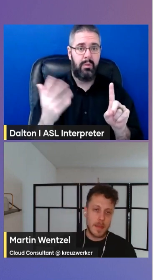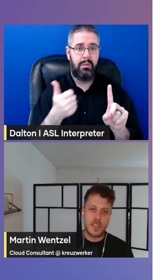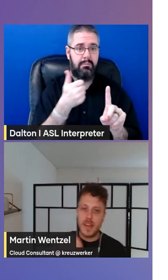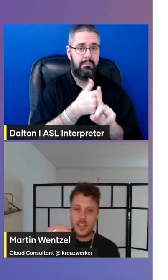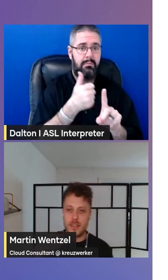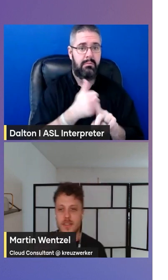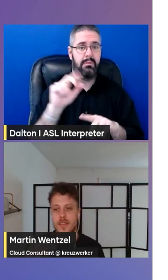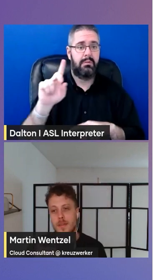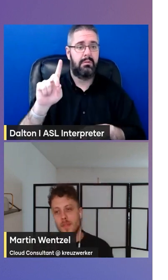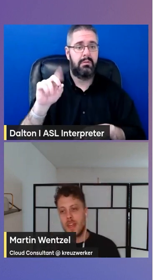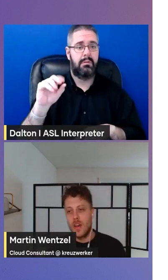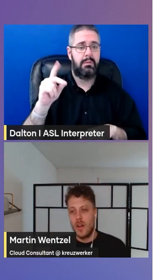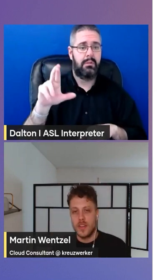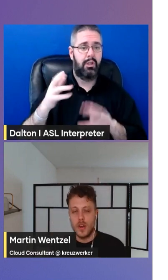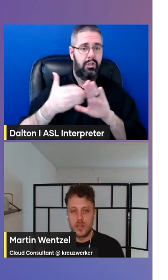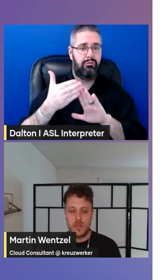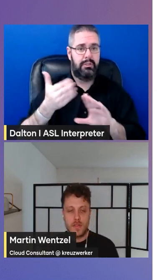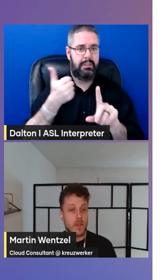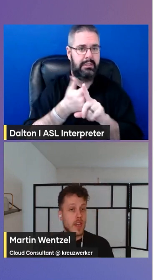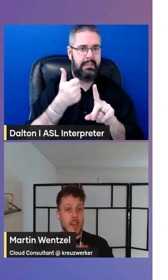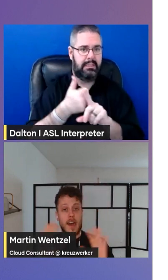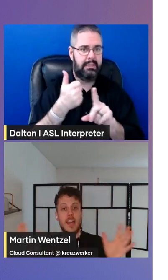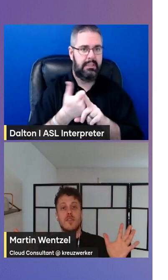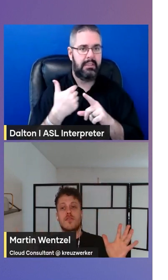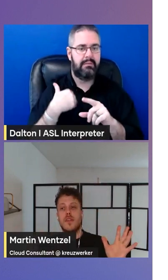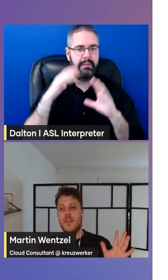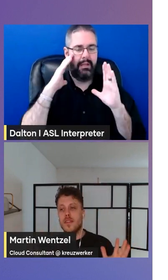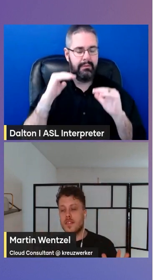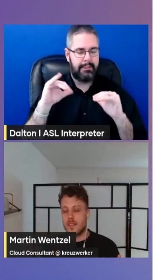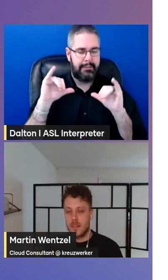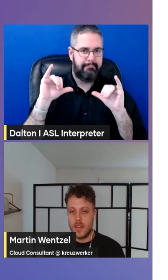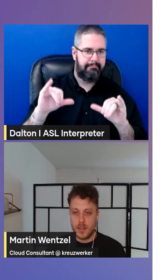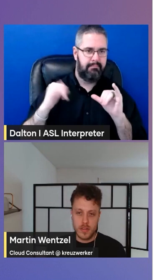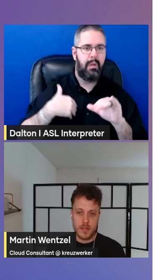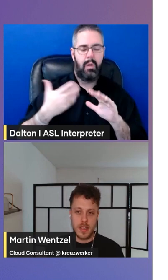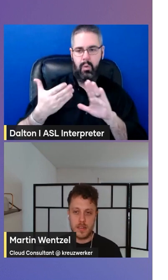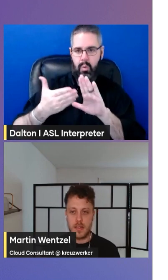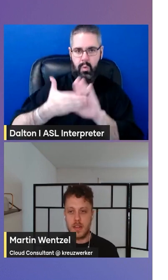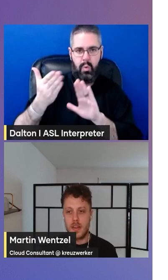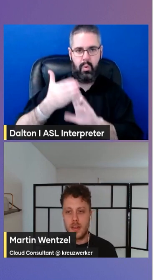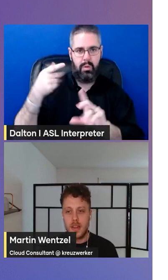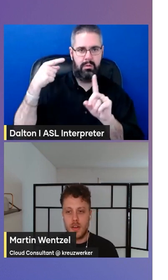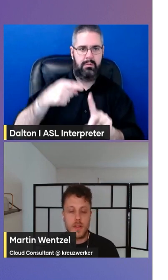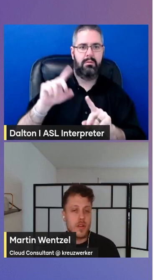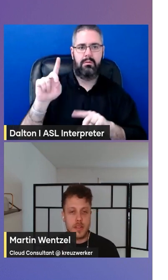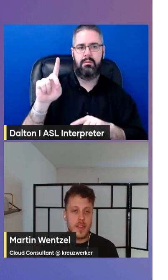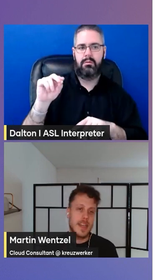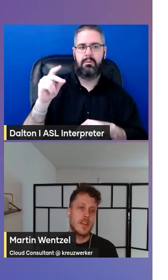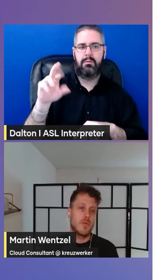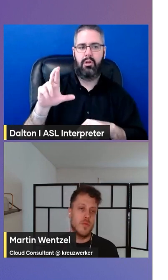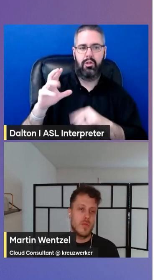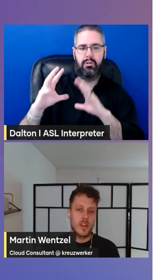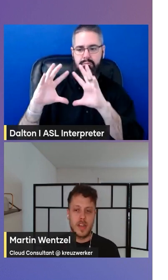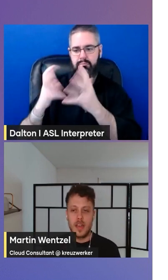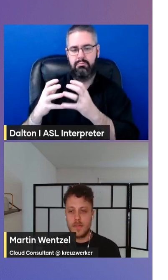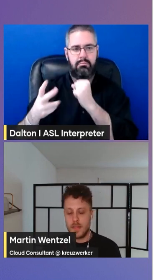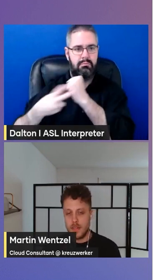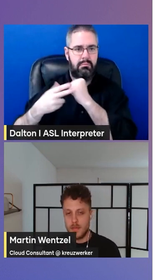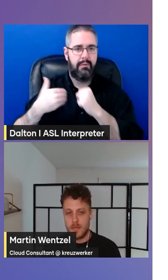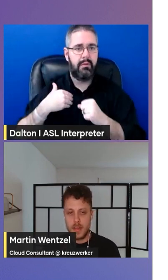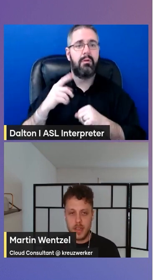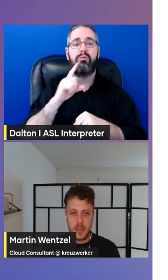some abstractions on the notion of, okay, I want to run this Docker container. Of course, in the end, we're going to